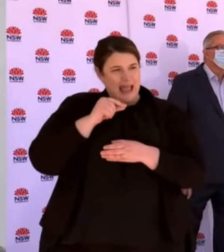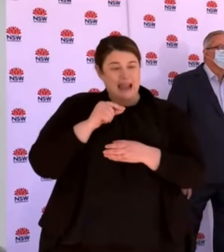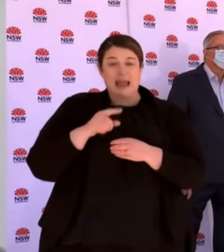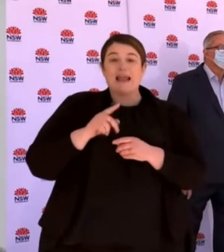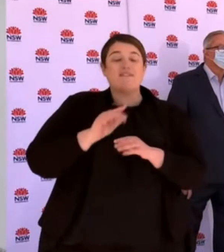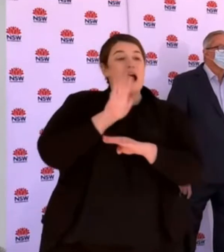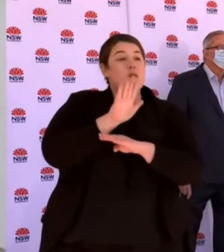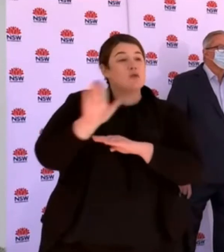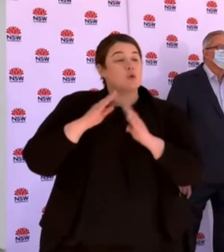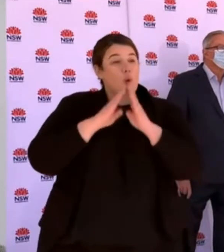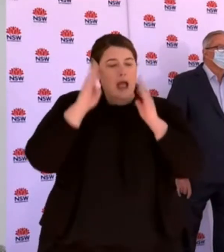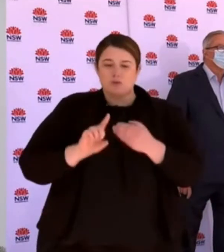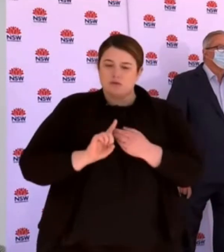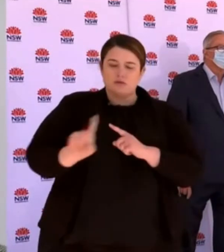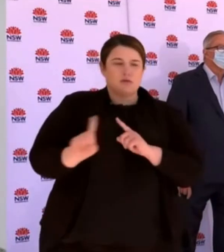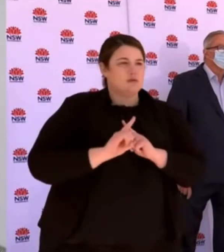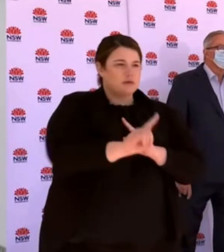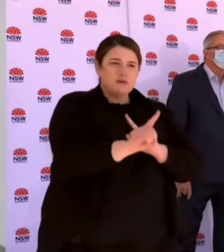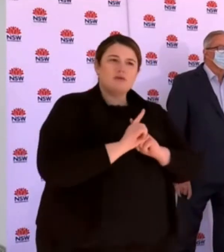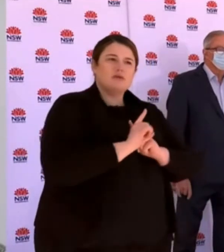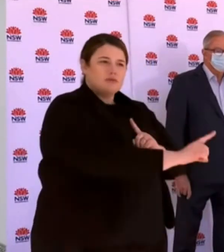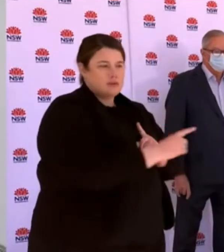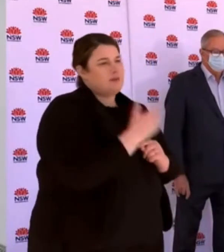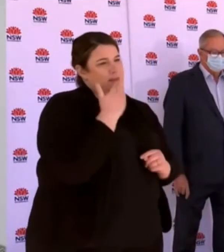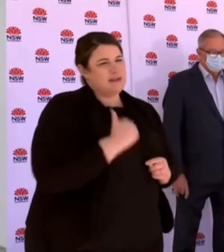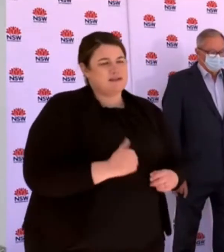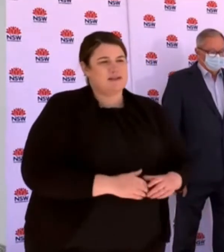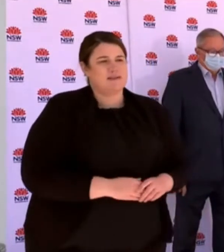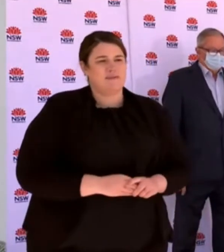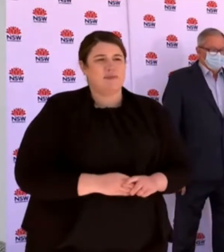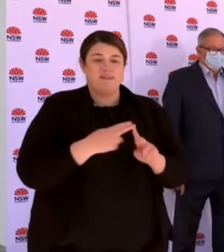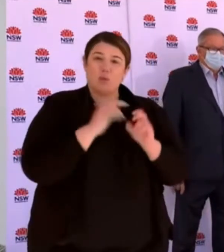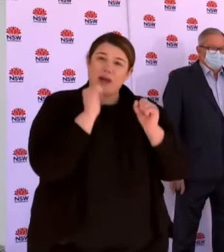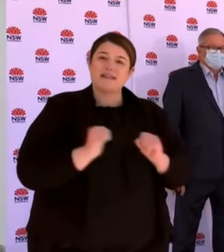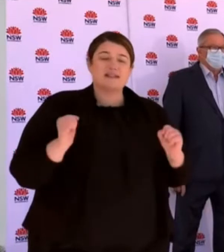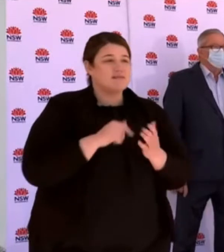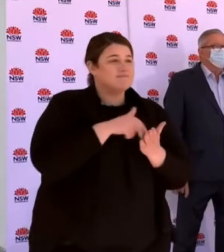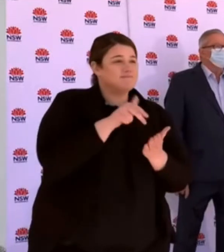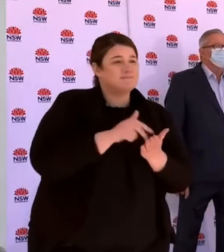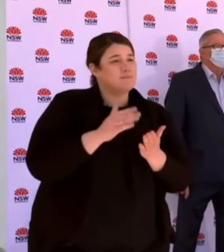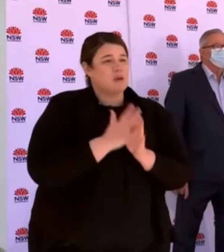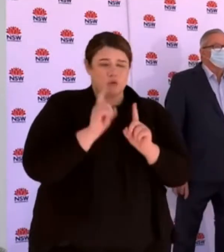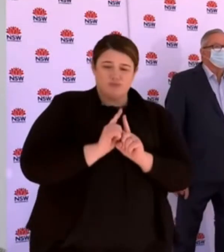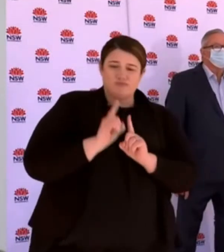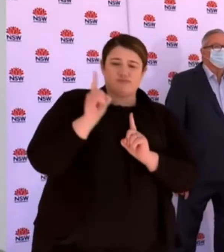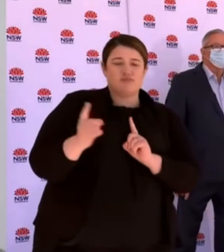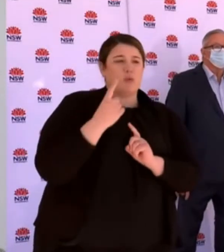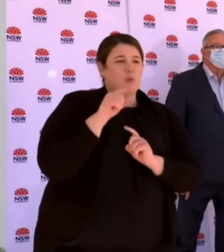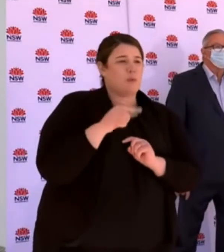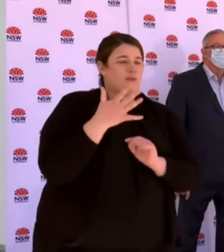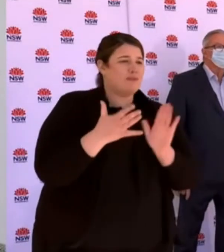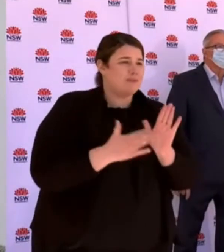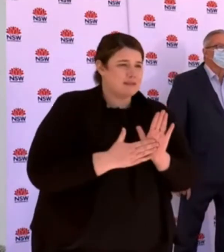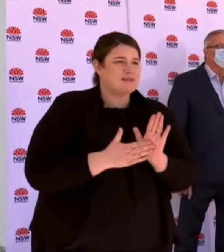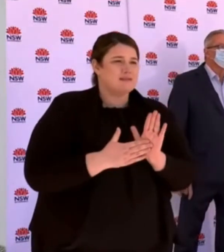should maintain a social distance with. If you're exercising with people that are not from your household, please make sure you keep that social distance. And where you